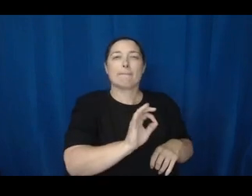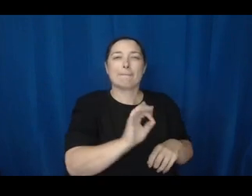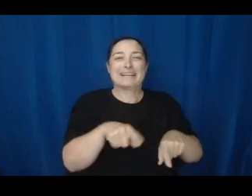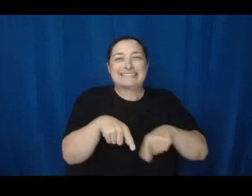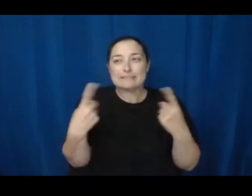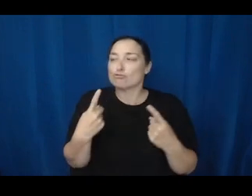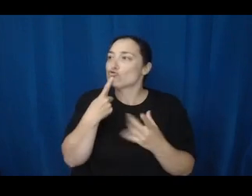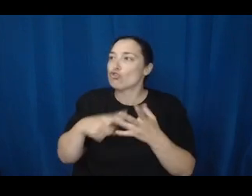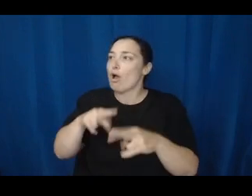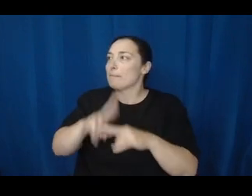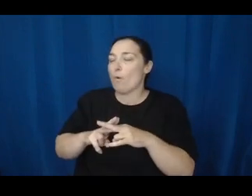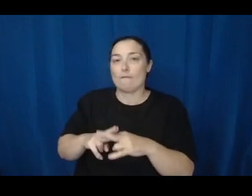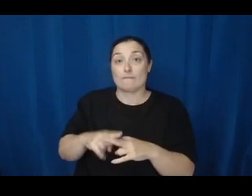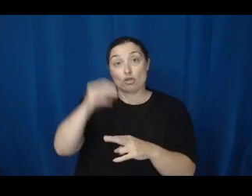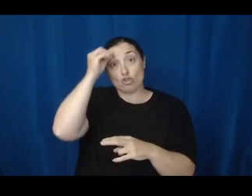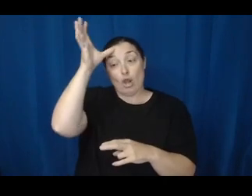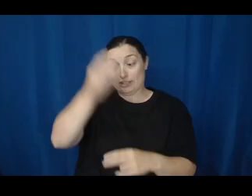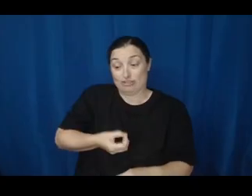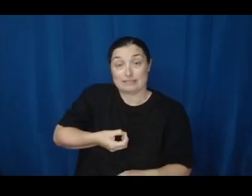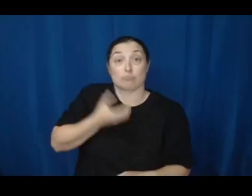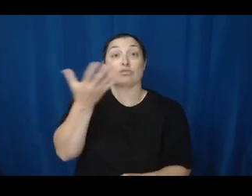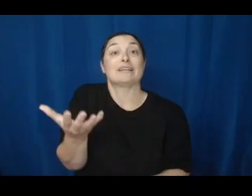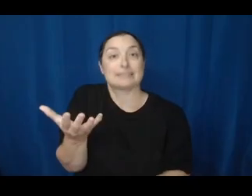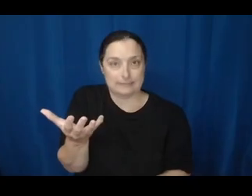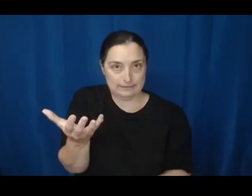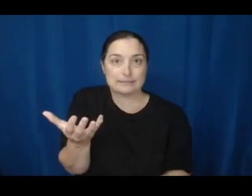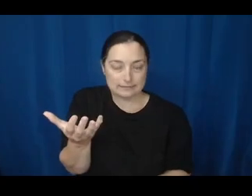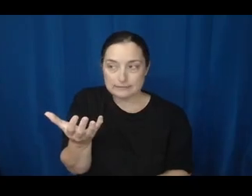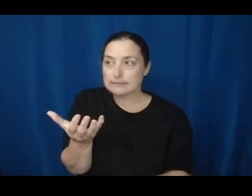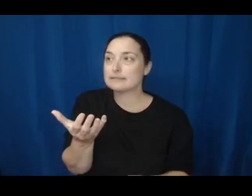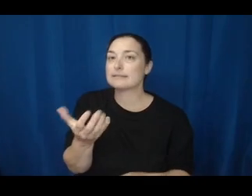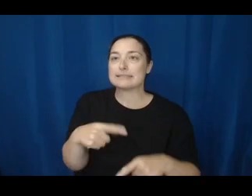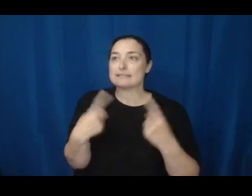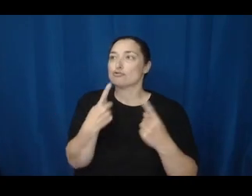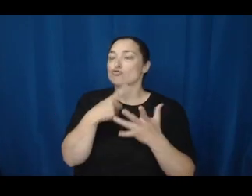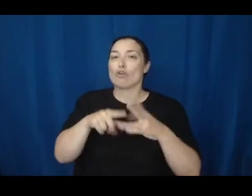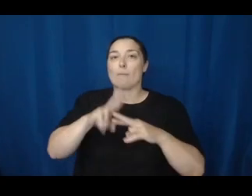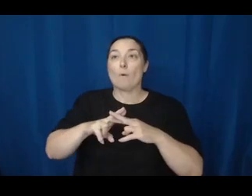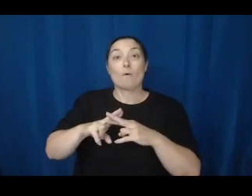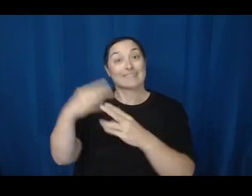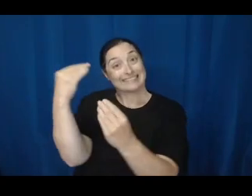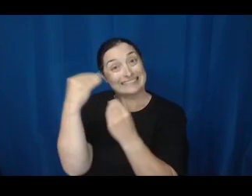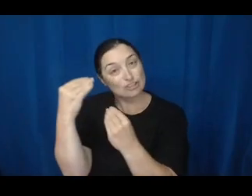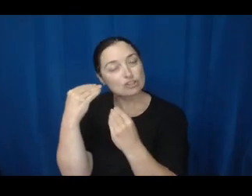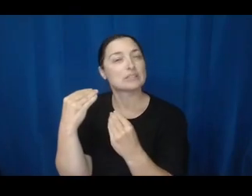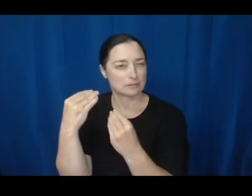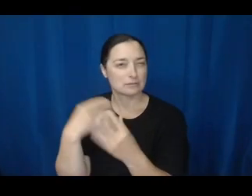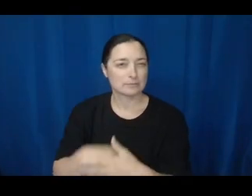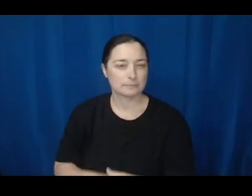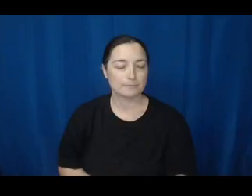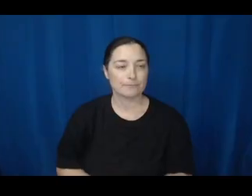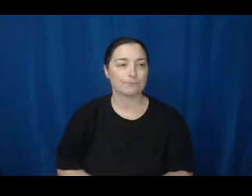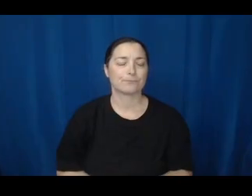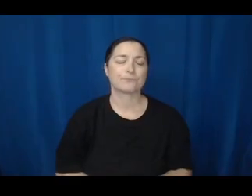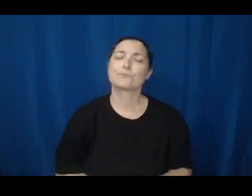expressing knowledge and teaching, like as both ways. So yeah. So from your point of view, one of